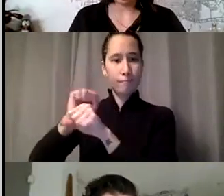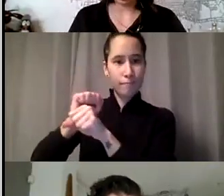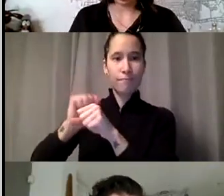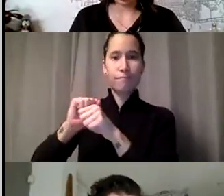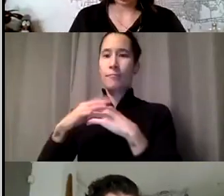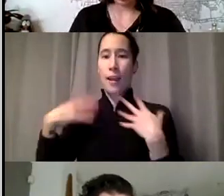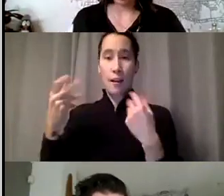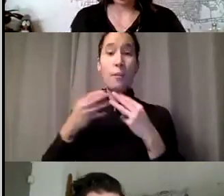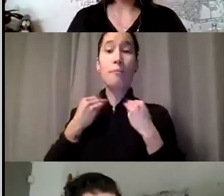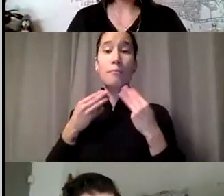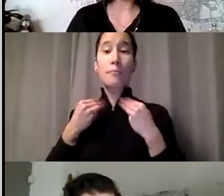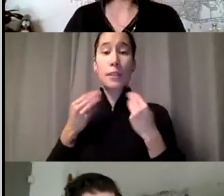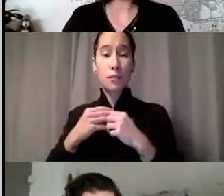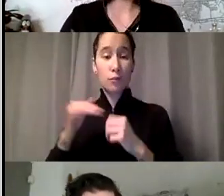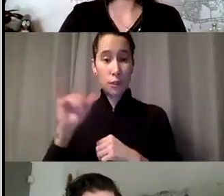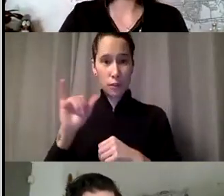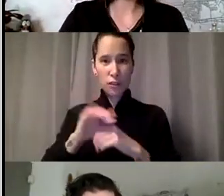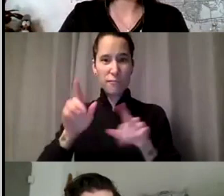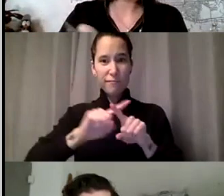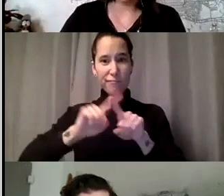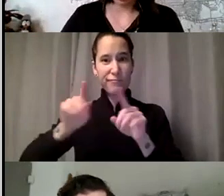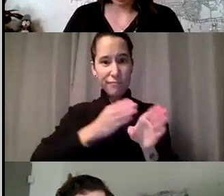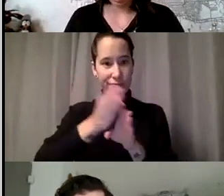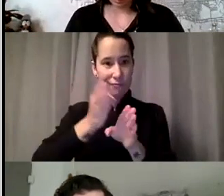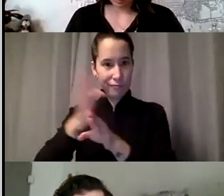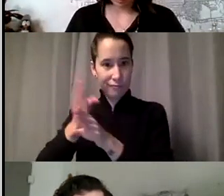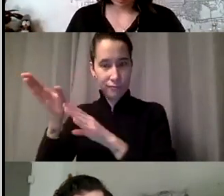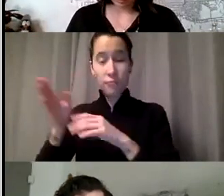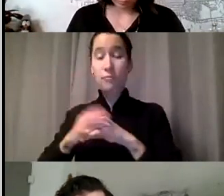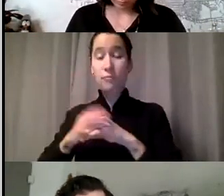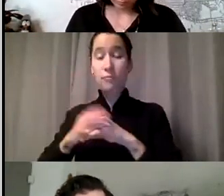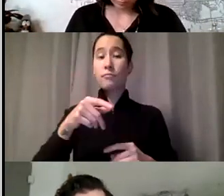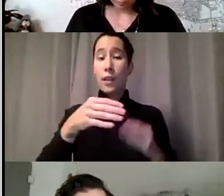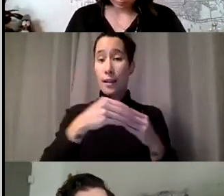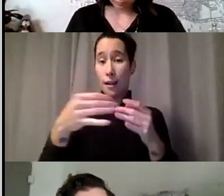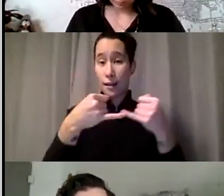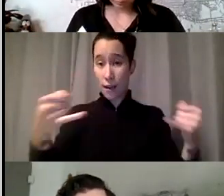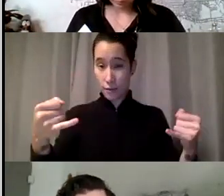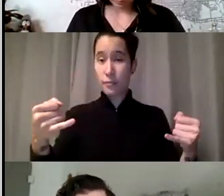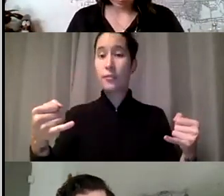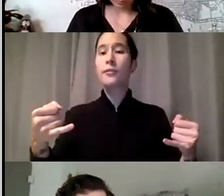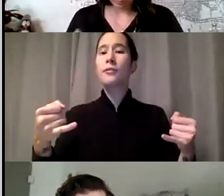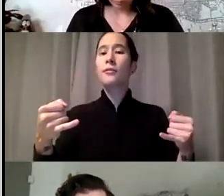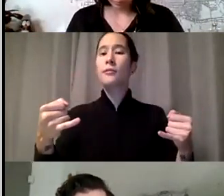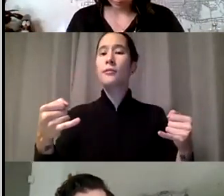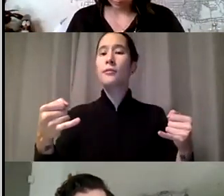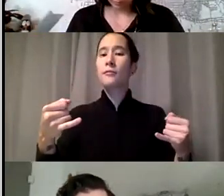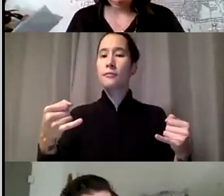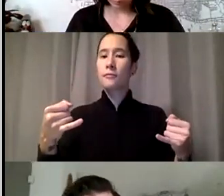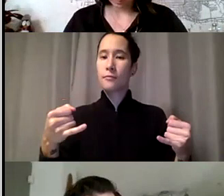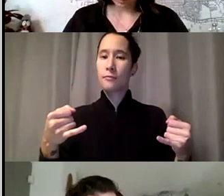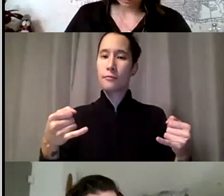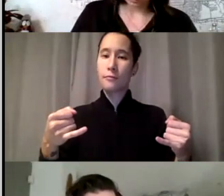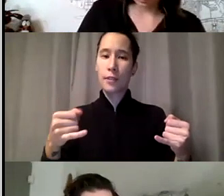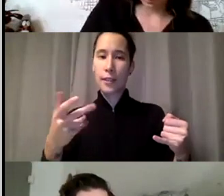and sectors of what a intermediate between where